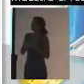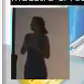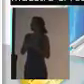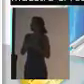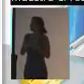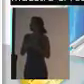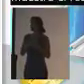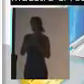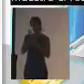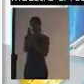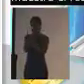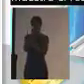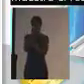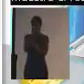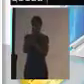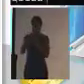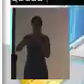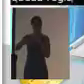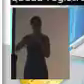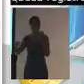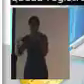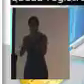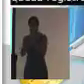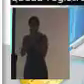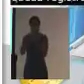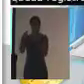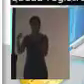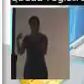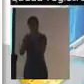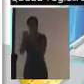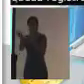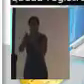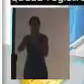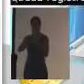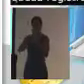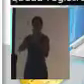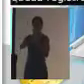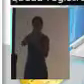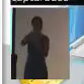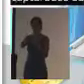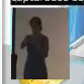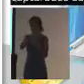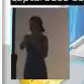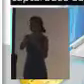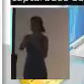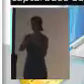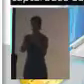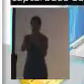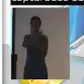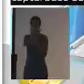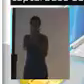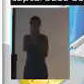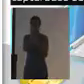But normally we record the child face, and everything that is captured is recorded